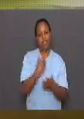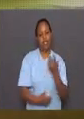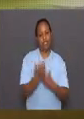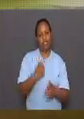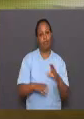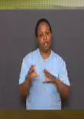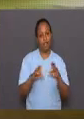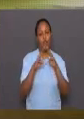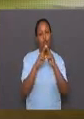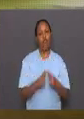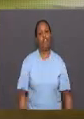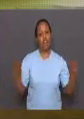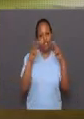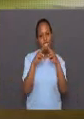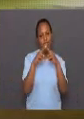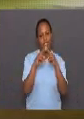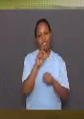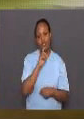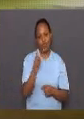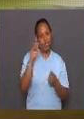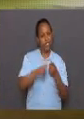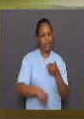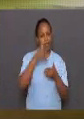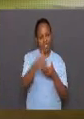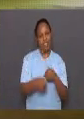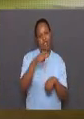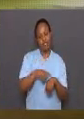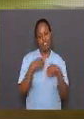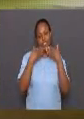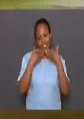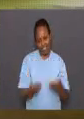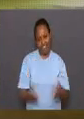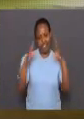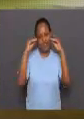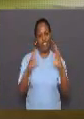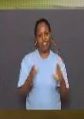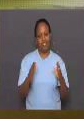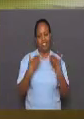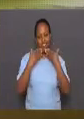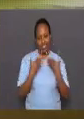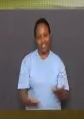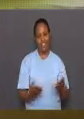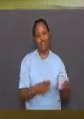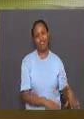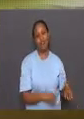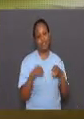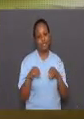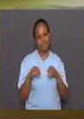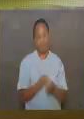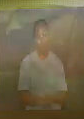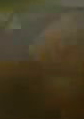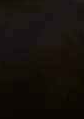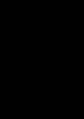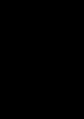discuss federalism. Until next time, thank you, teacher. Thank you, students.